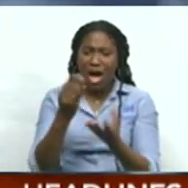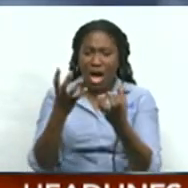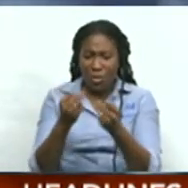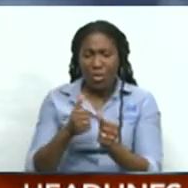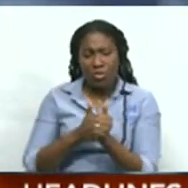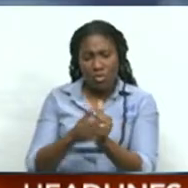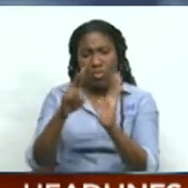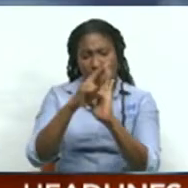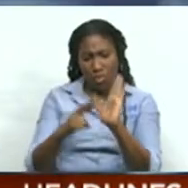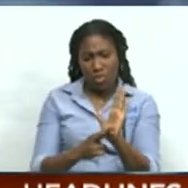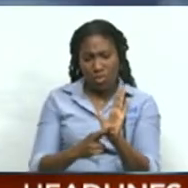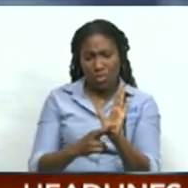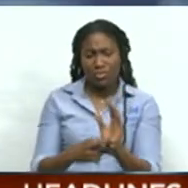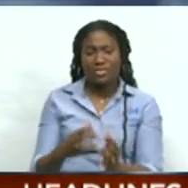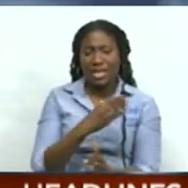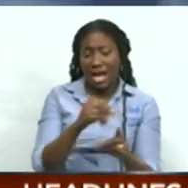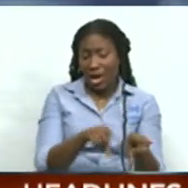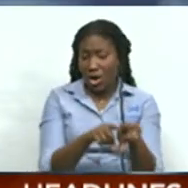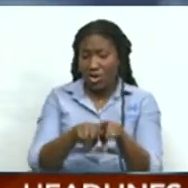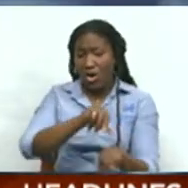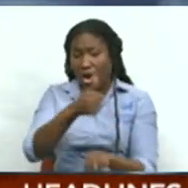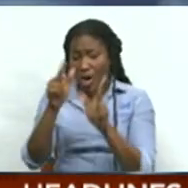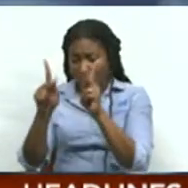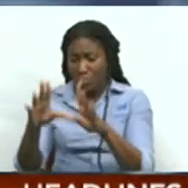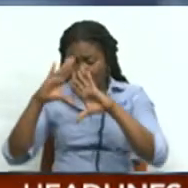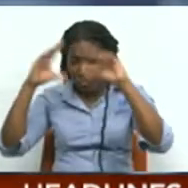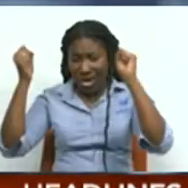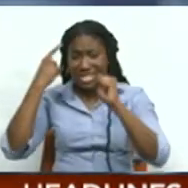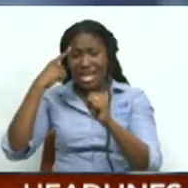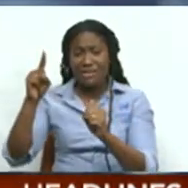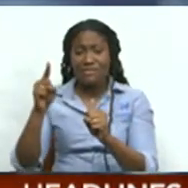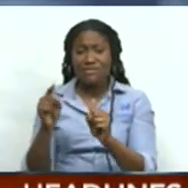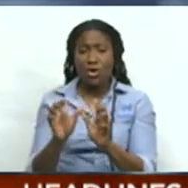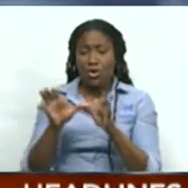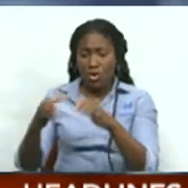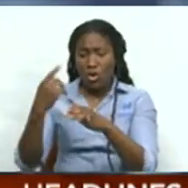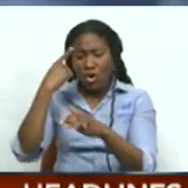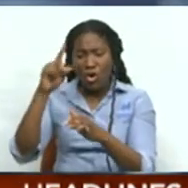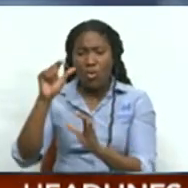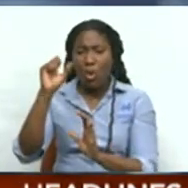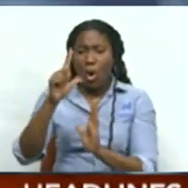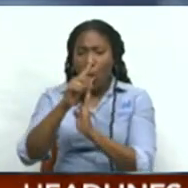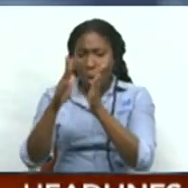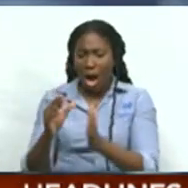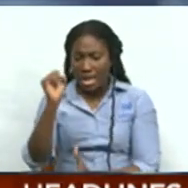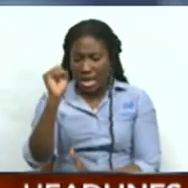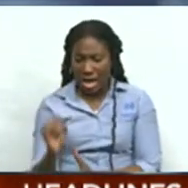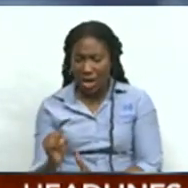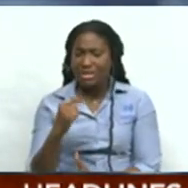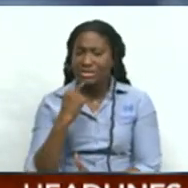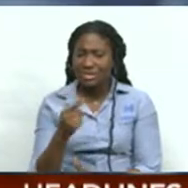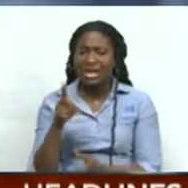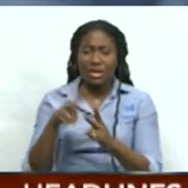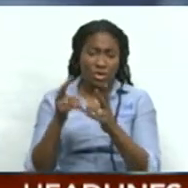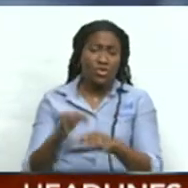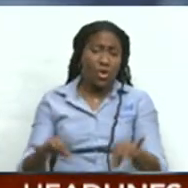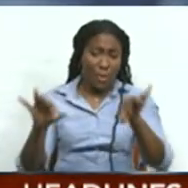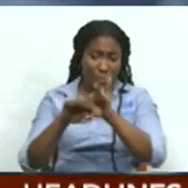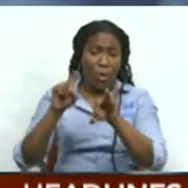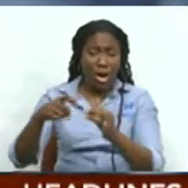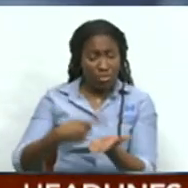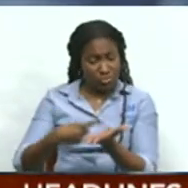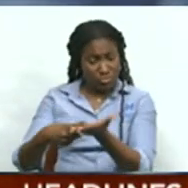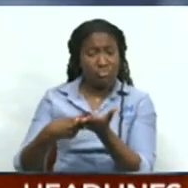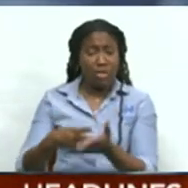followed. Lacan, who is also the president of the Assembly of Southern Lawyers, said this is an important issue with far-reaching